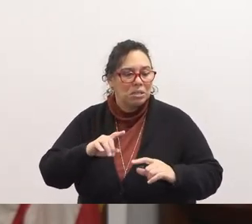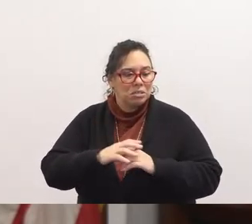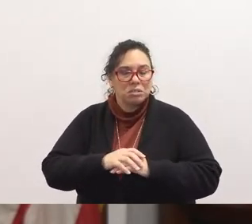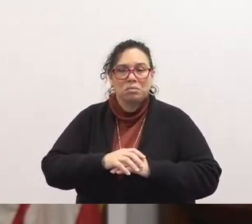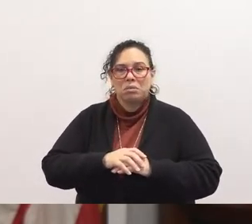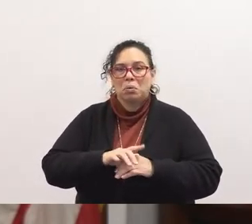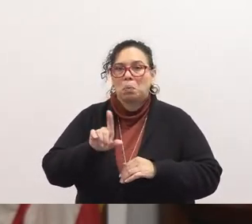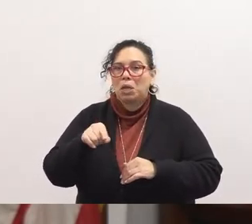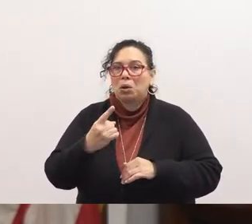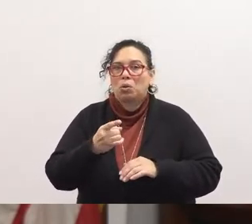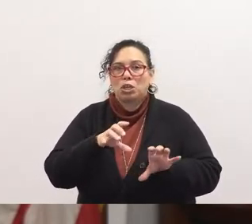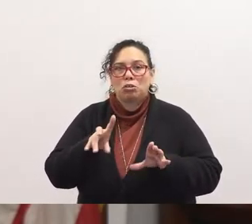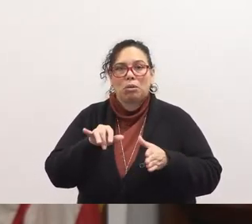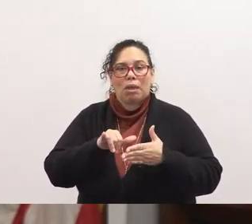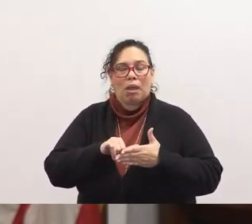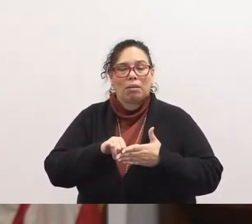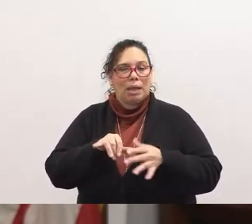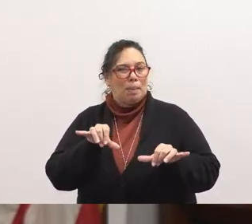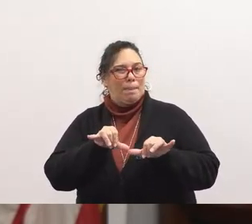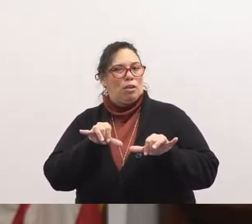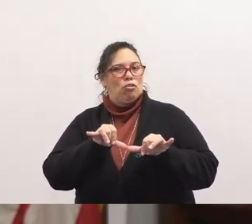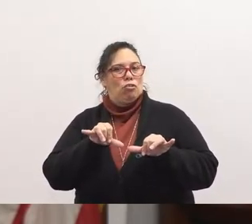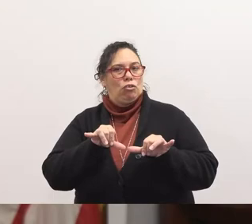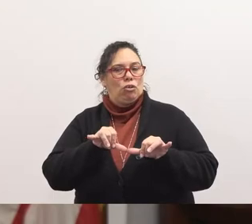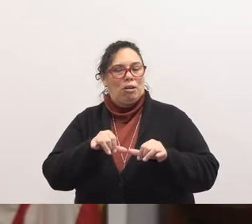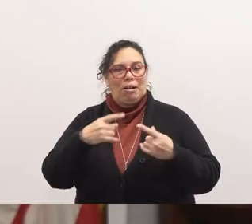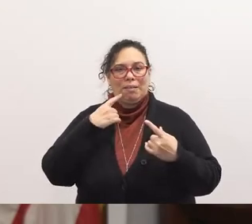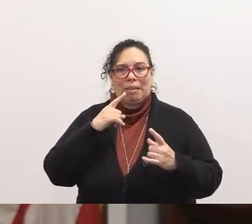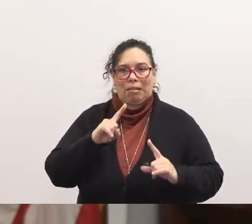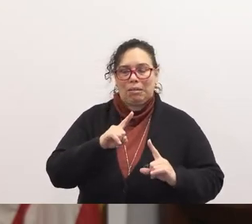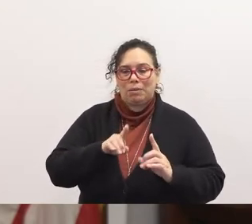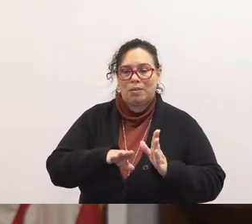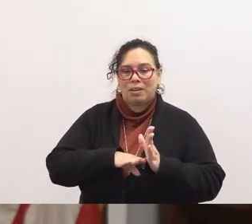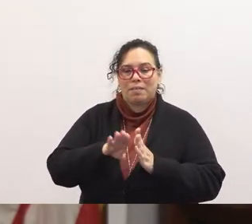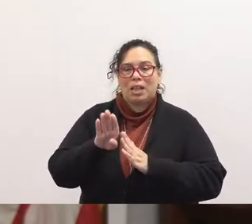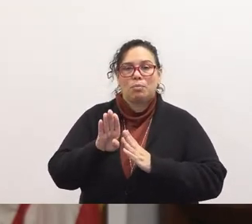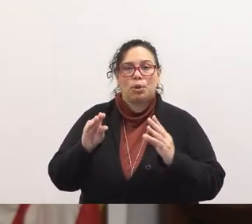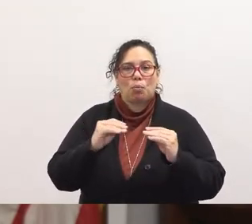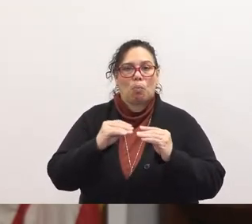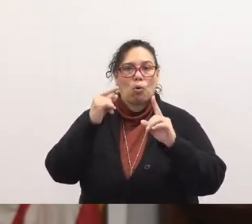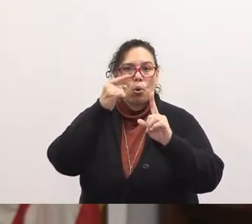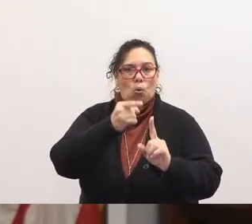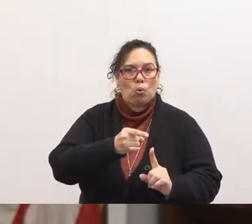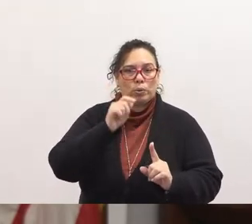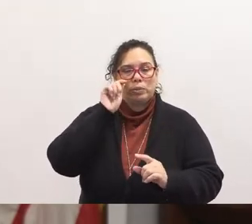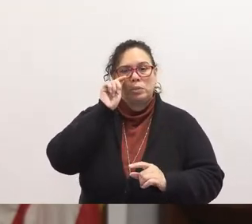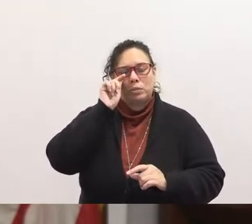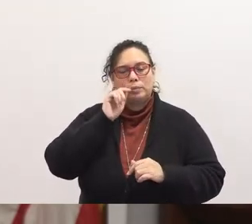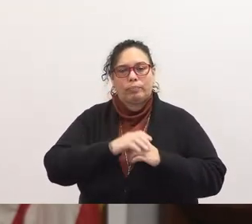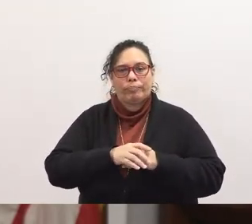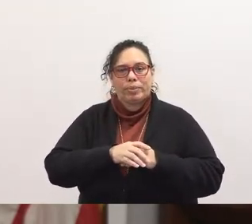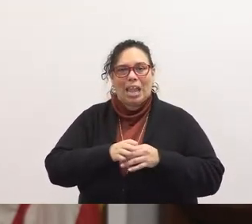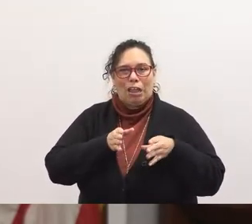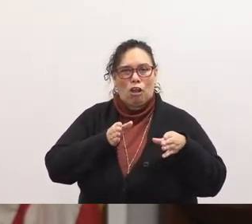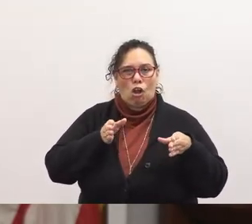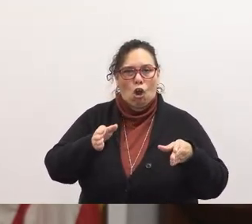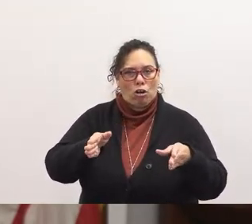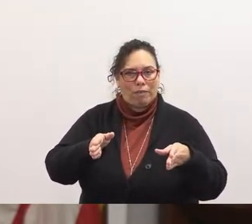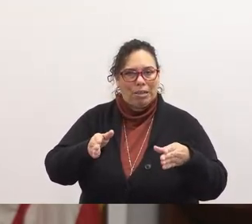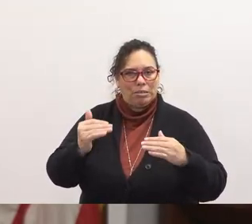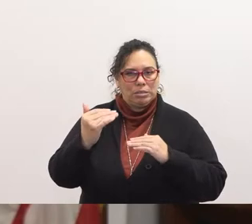measure if we're successful or not effectively by developing board goals and guardrails